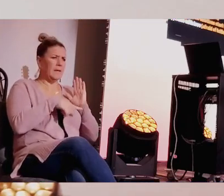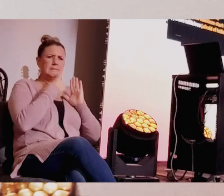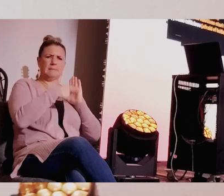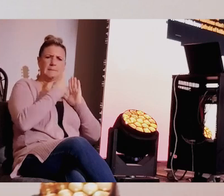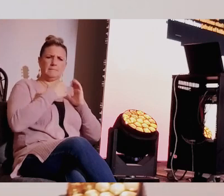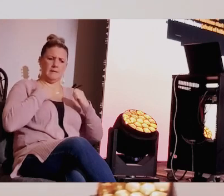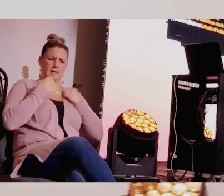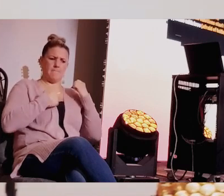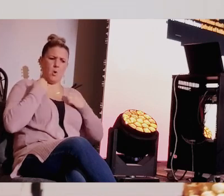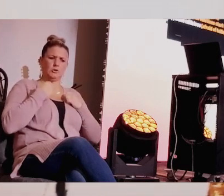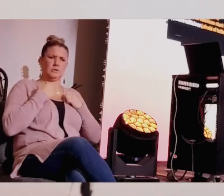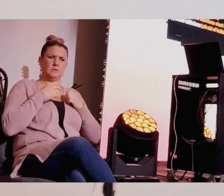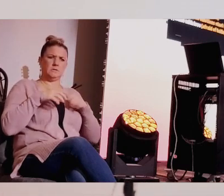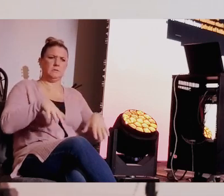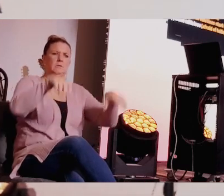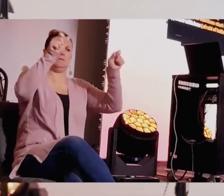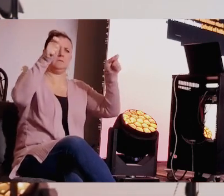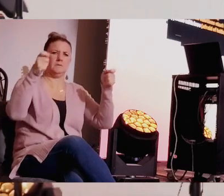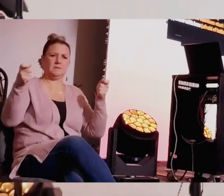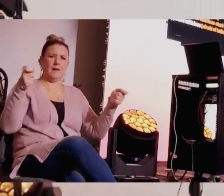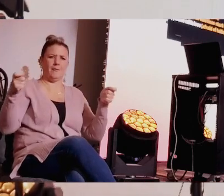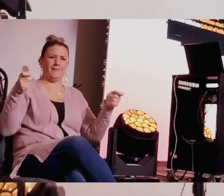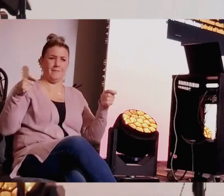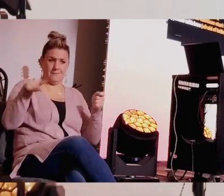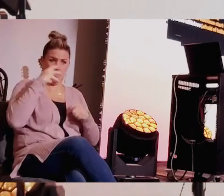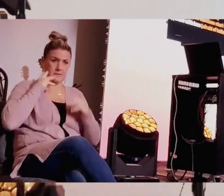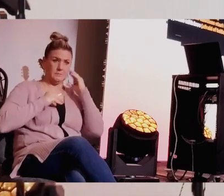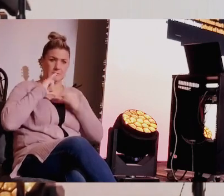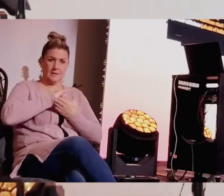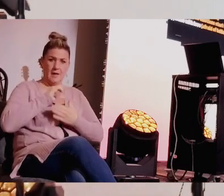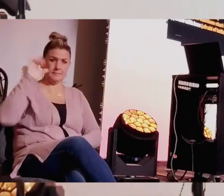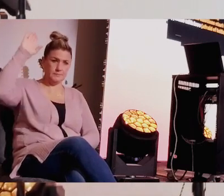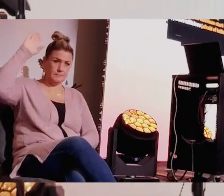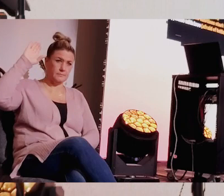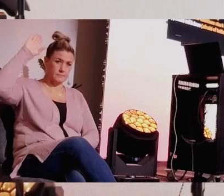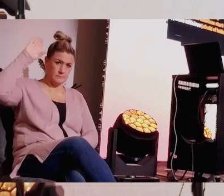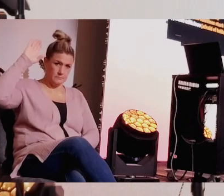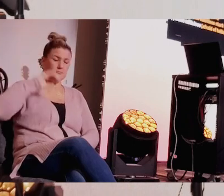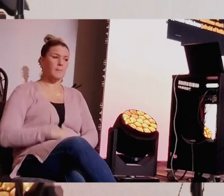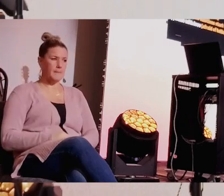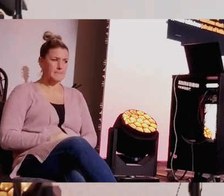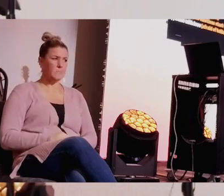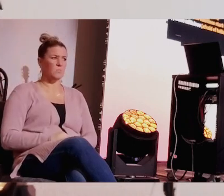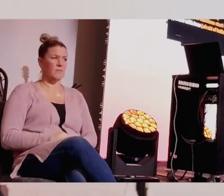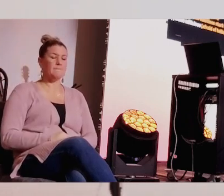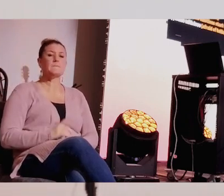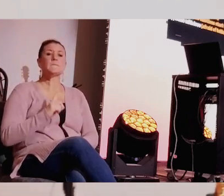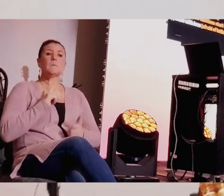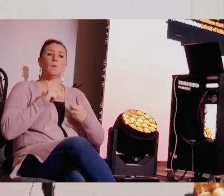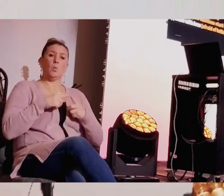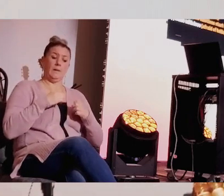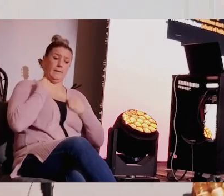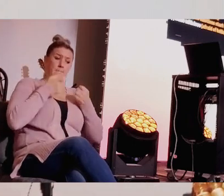sometimes the emotions can start to rule. Have you ever experienced that? Okay. Now,